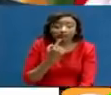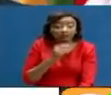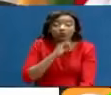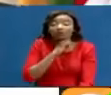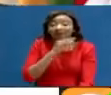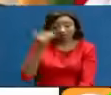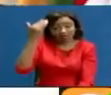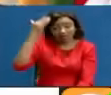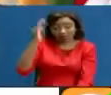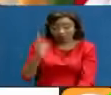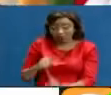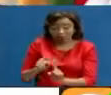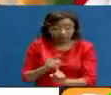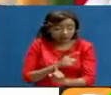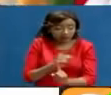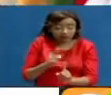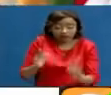the document was taken back.